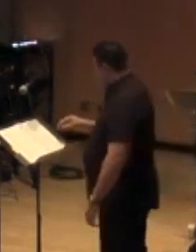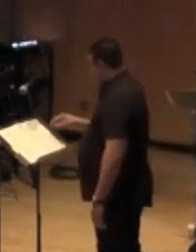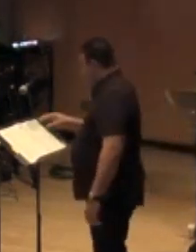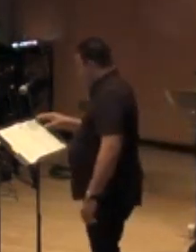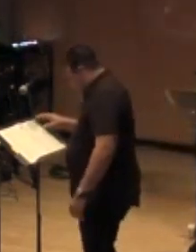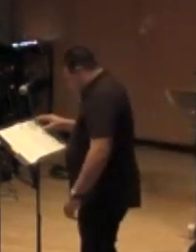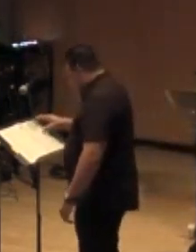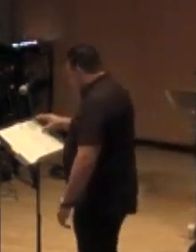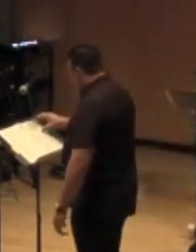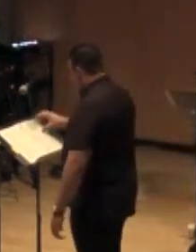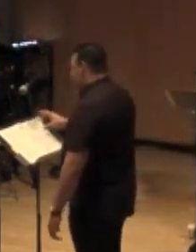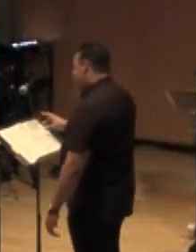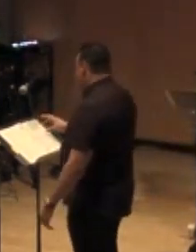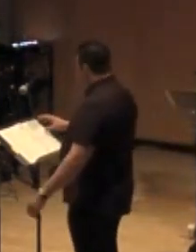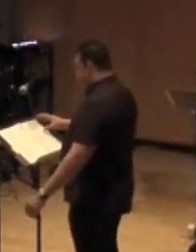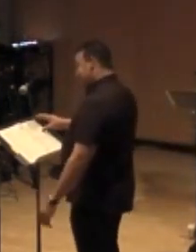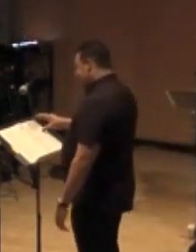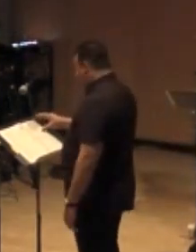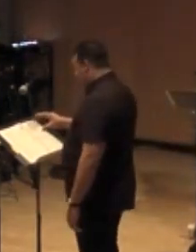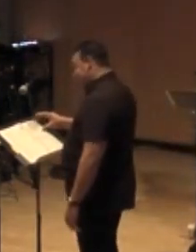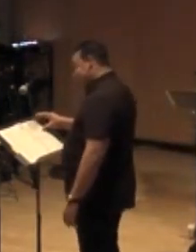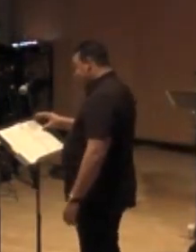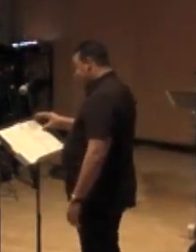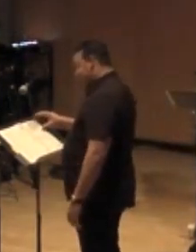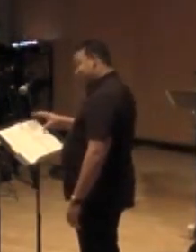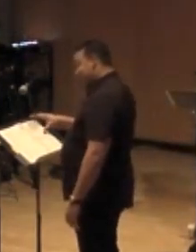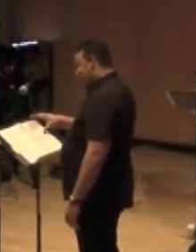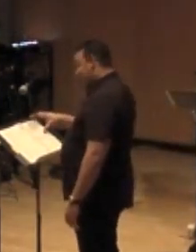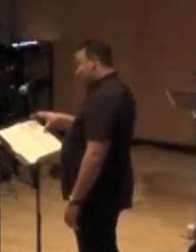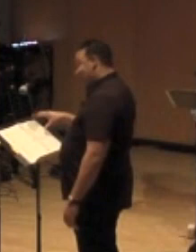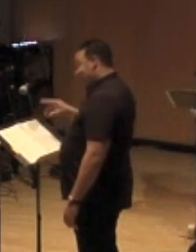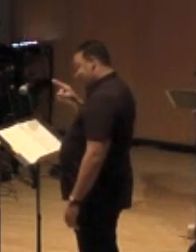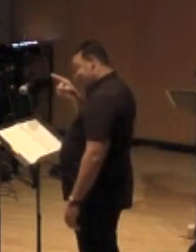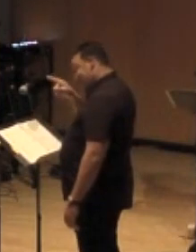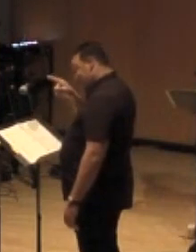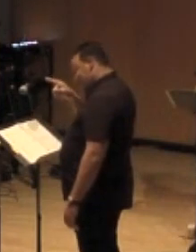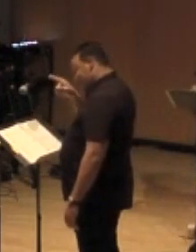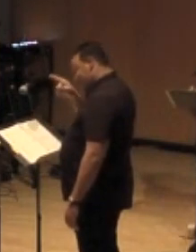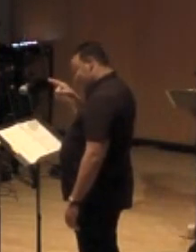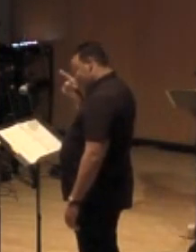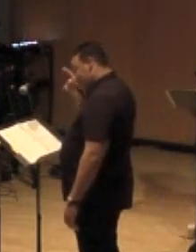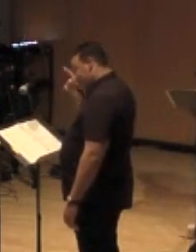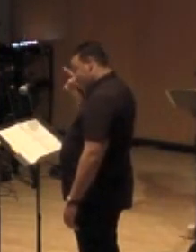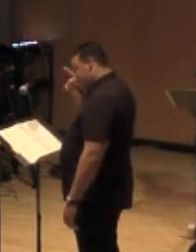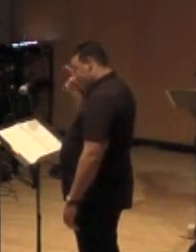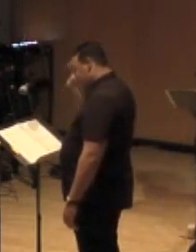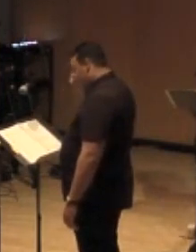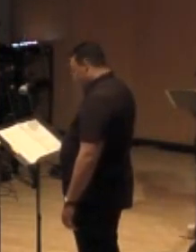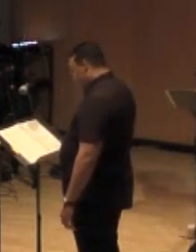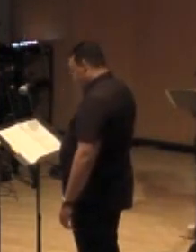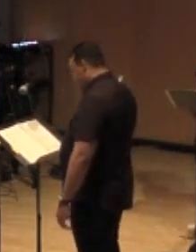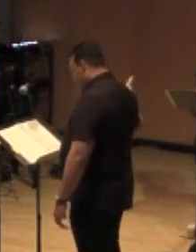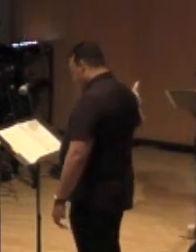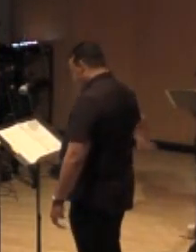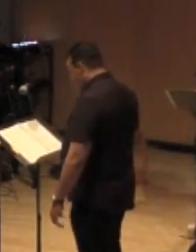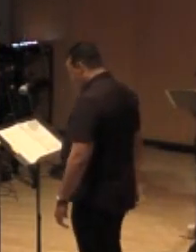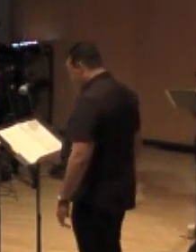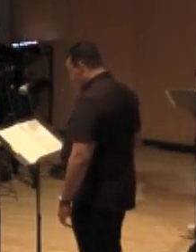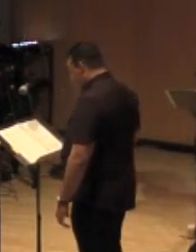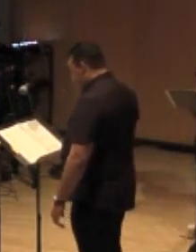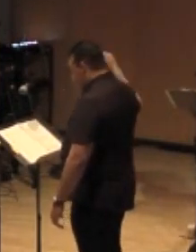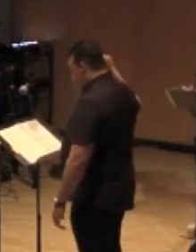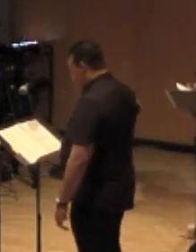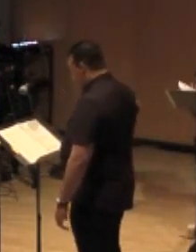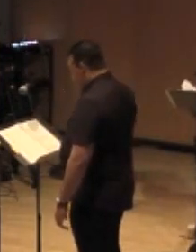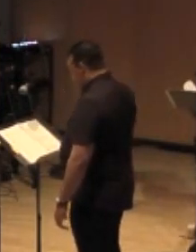hurry you know her yeah it's not that but I'm going to put on some warm